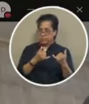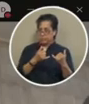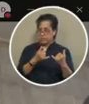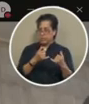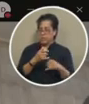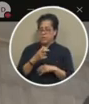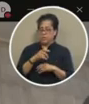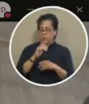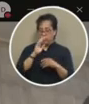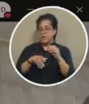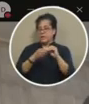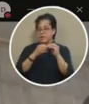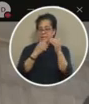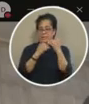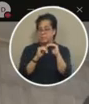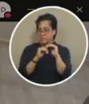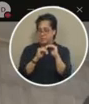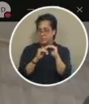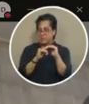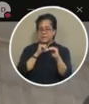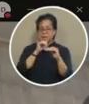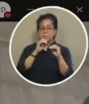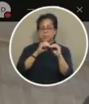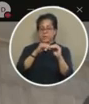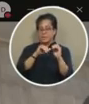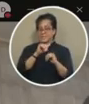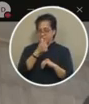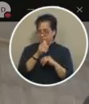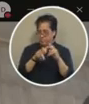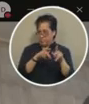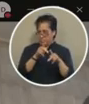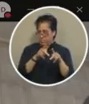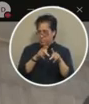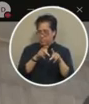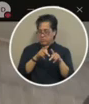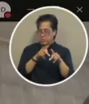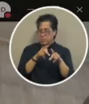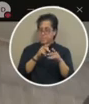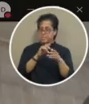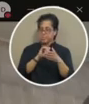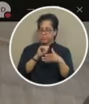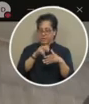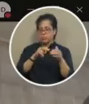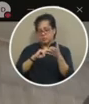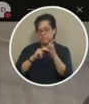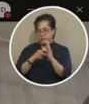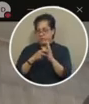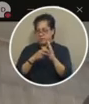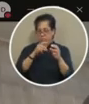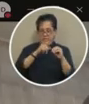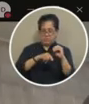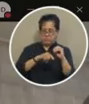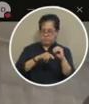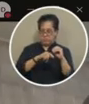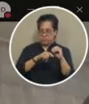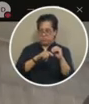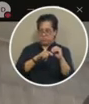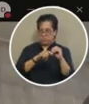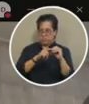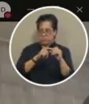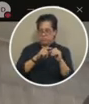the limitation for mass gatherings to no more than 10 people, which is defined in the El Paso Health Authority